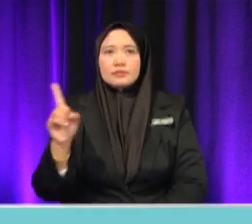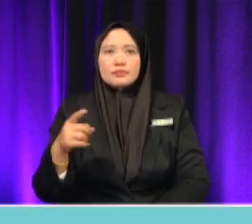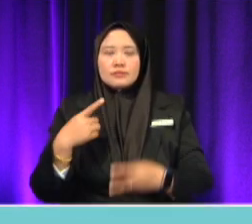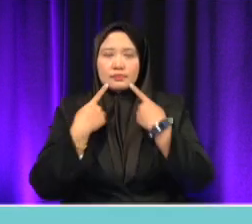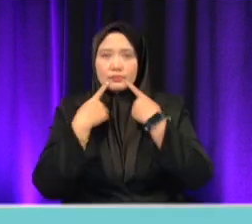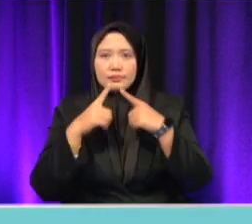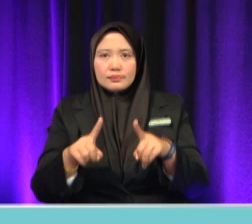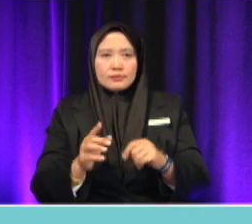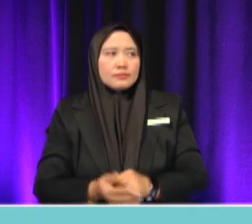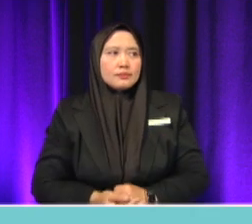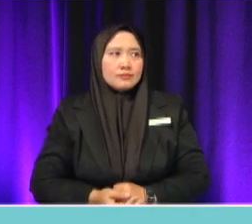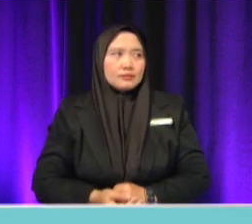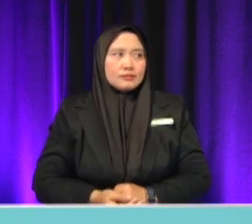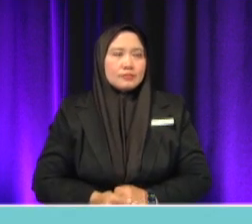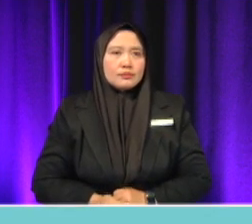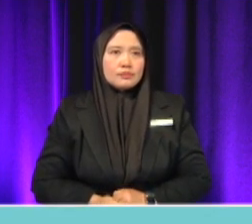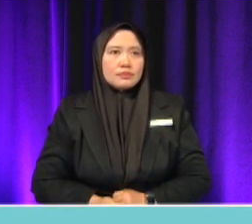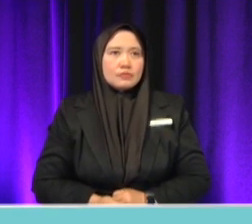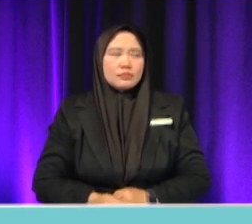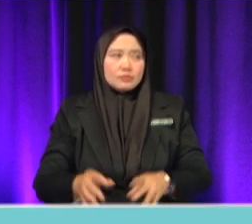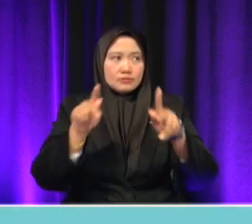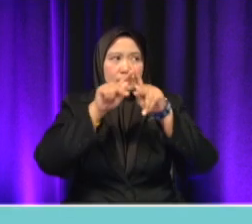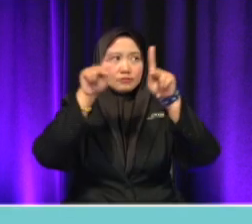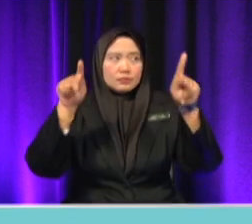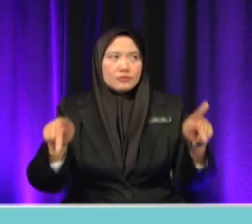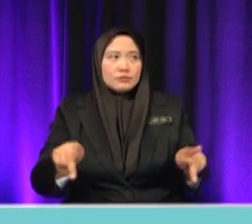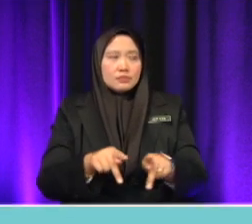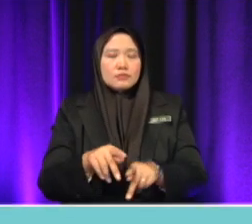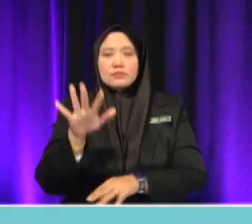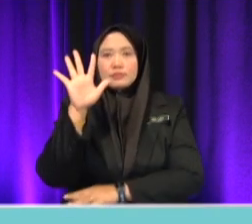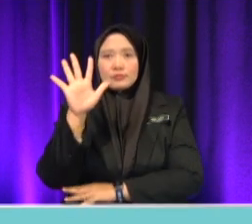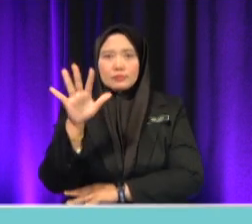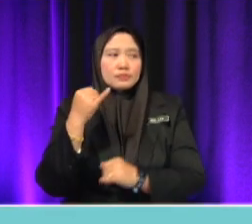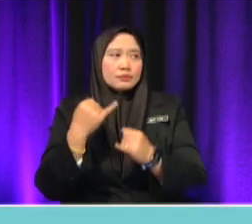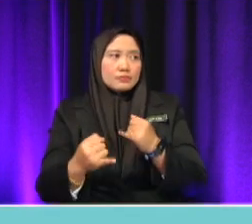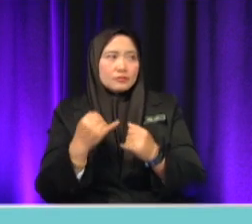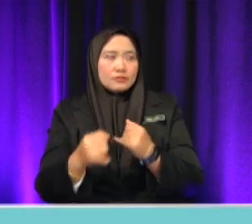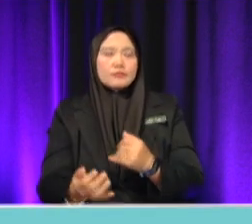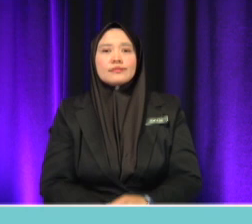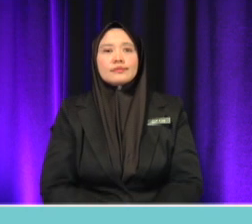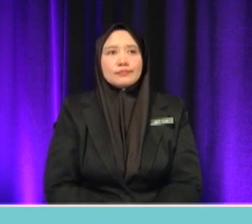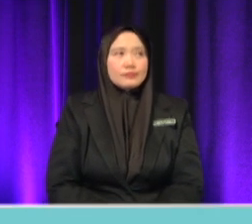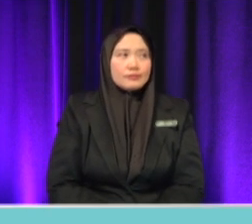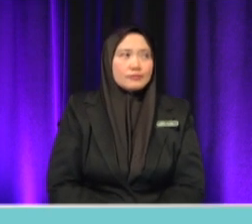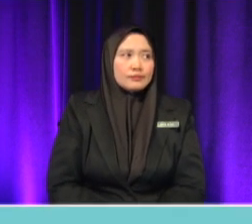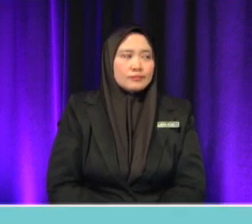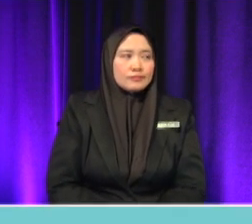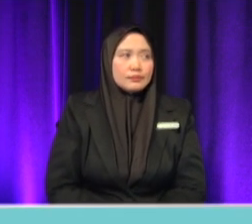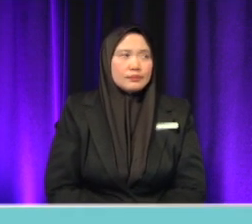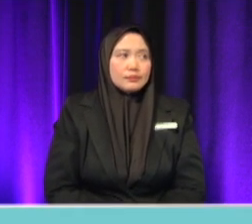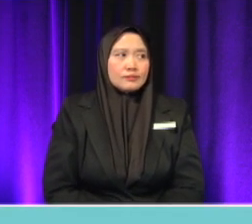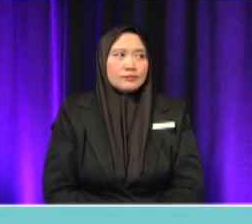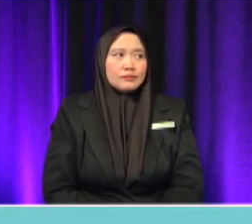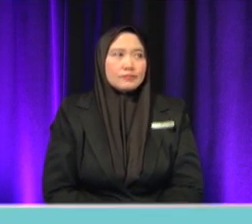It based on 5th paragraph, which is the last sentence. The last sentence. So could you read it out loud?